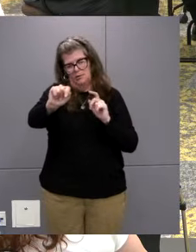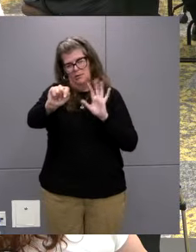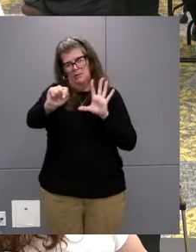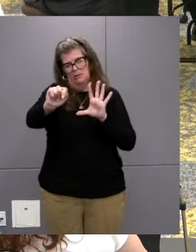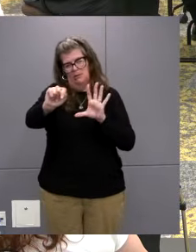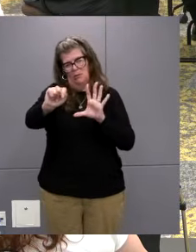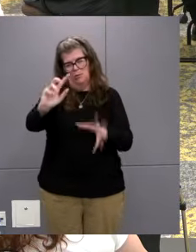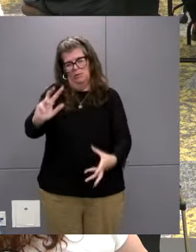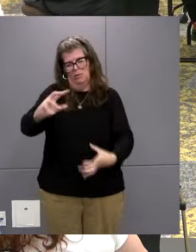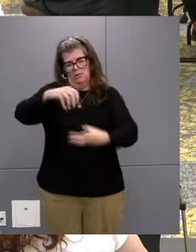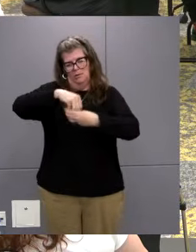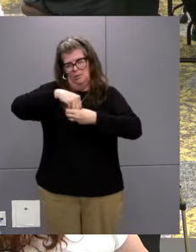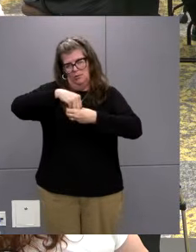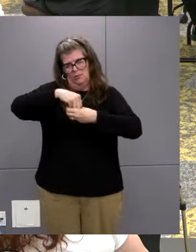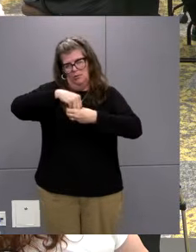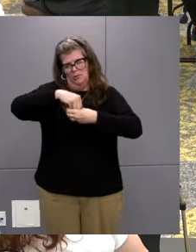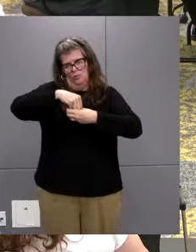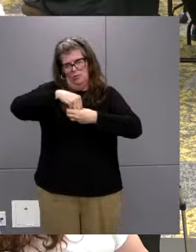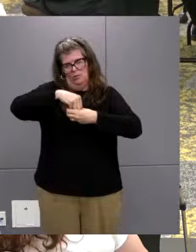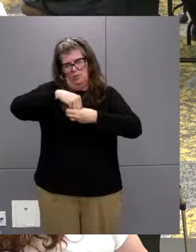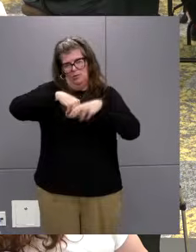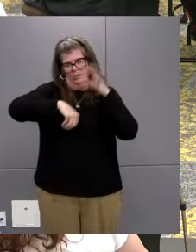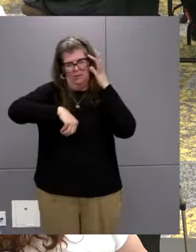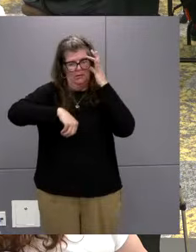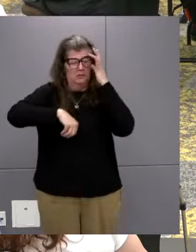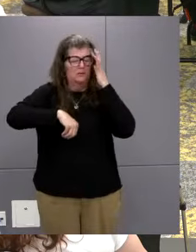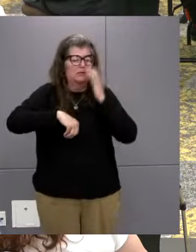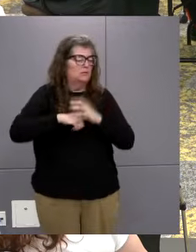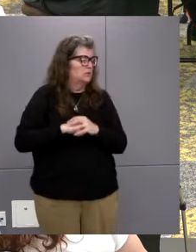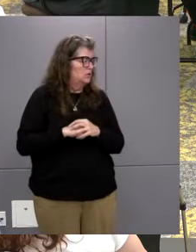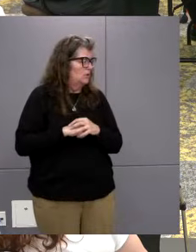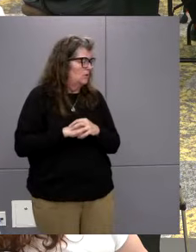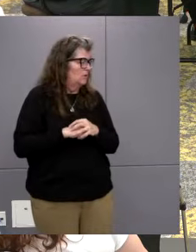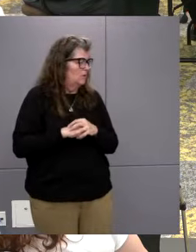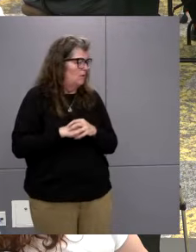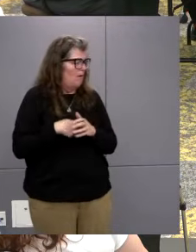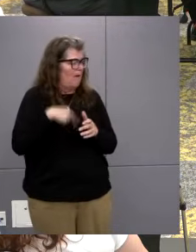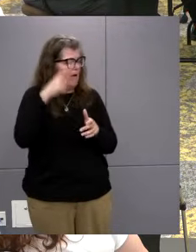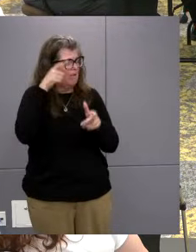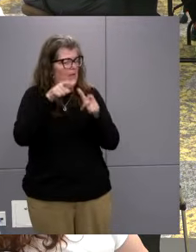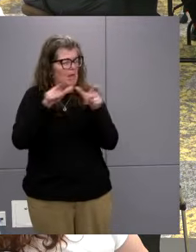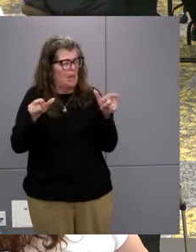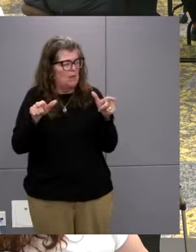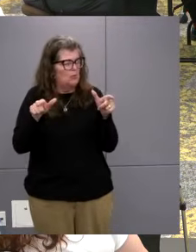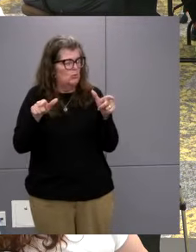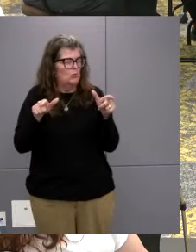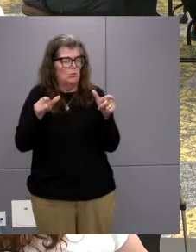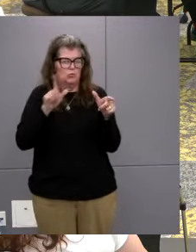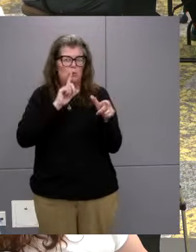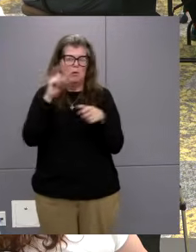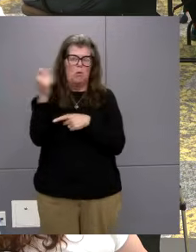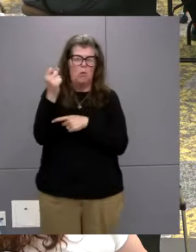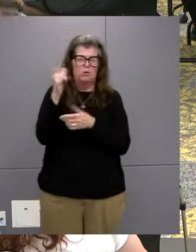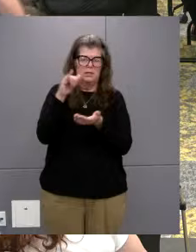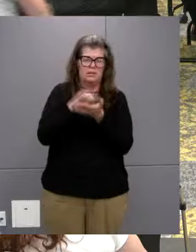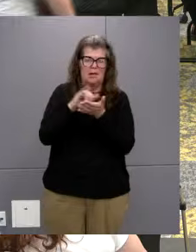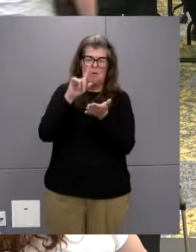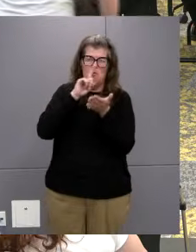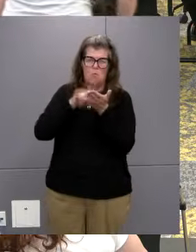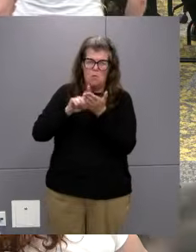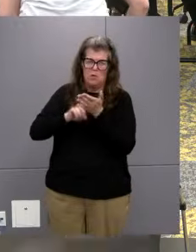I have the language of the standing committees policy, which as I understand it would be retained here if you'd like.